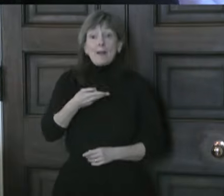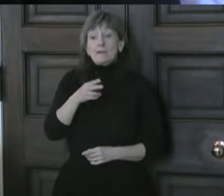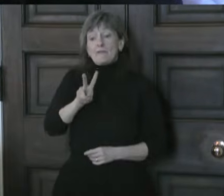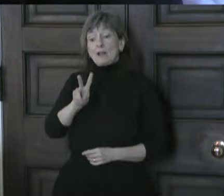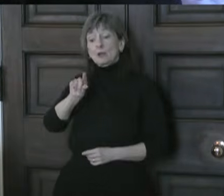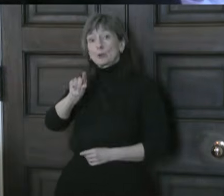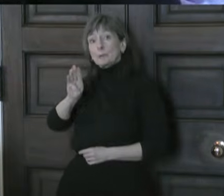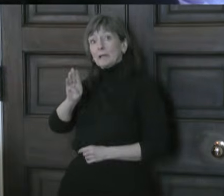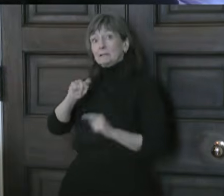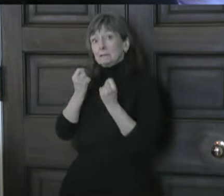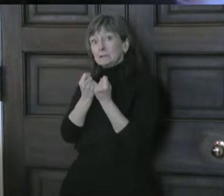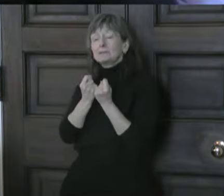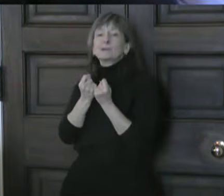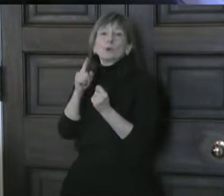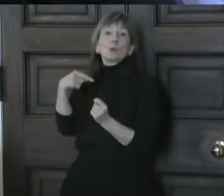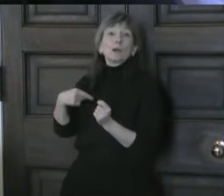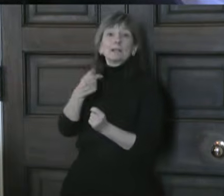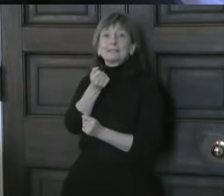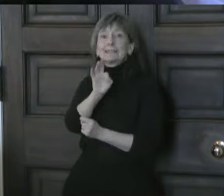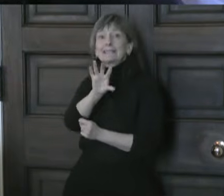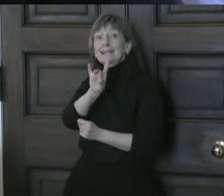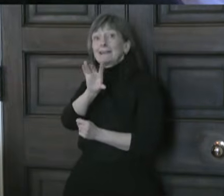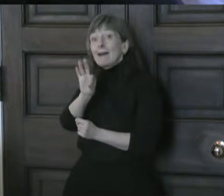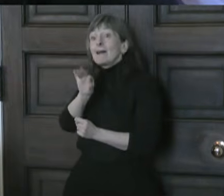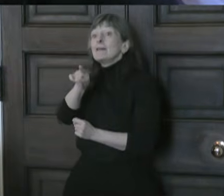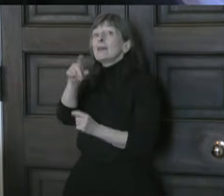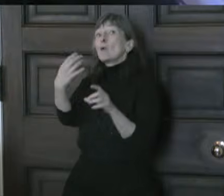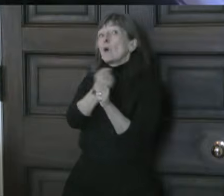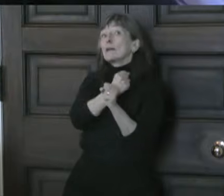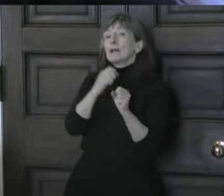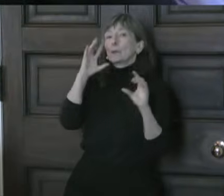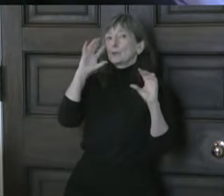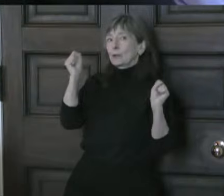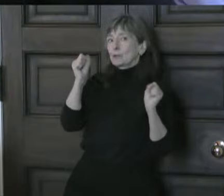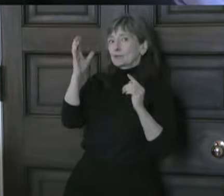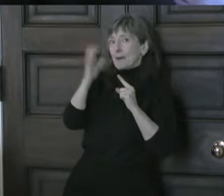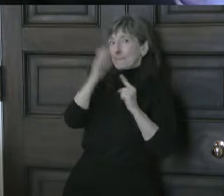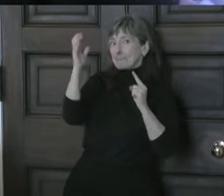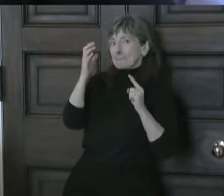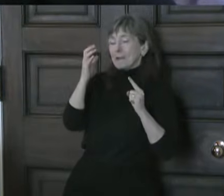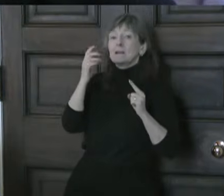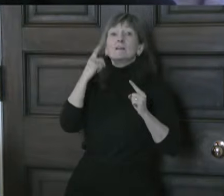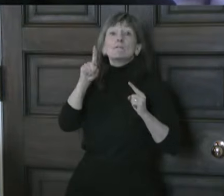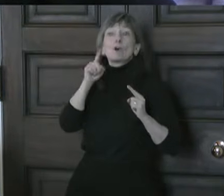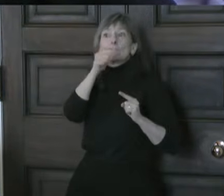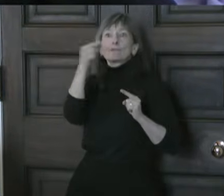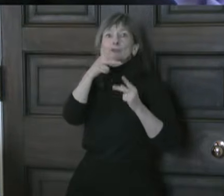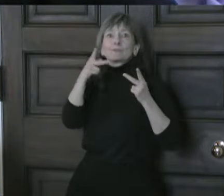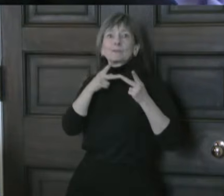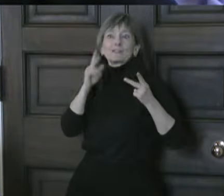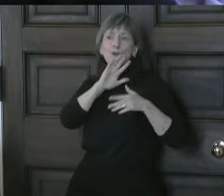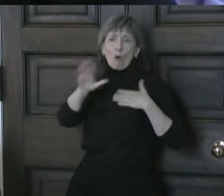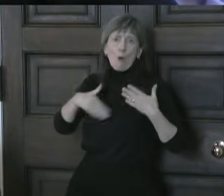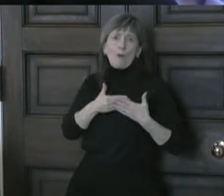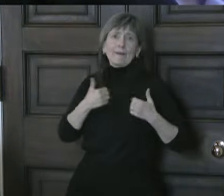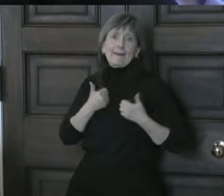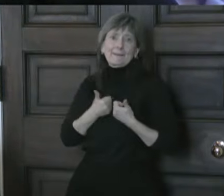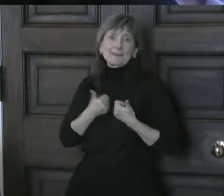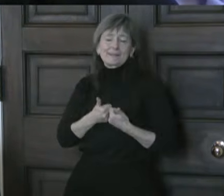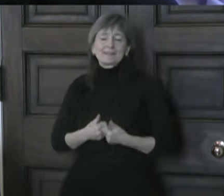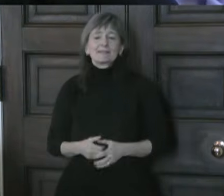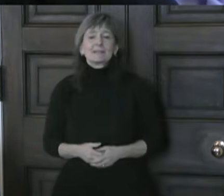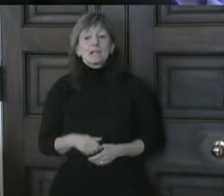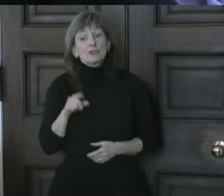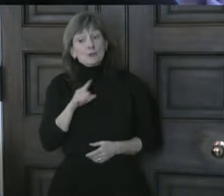in 1989 that won the Premier's Cup as the first place team overall at the Games. She served